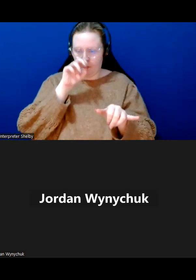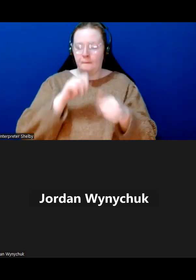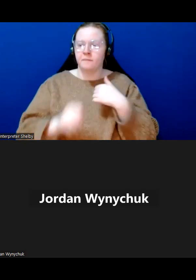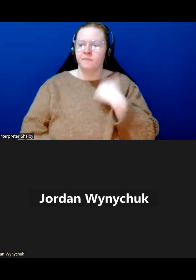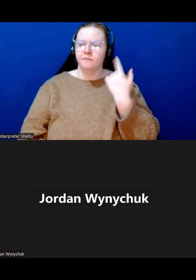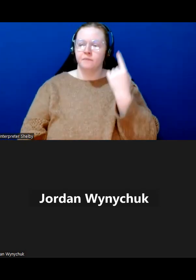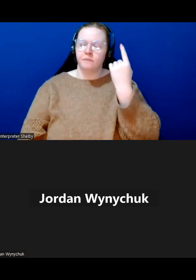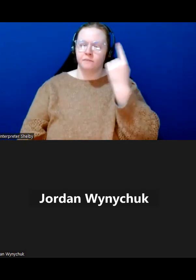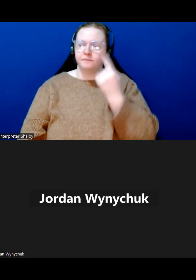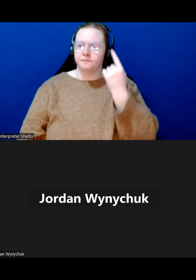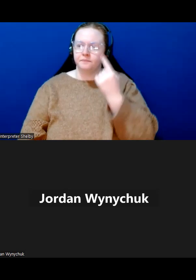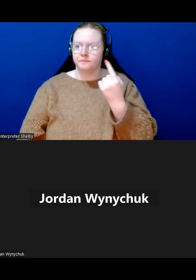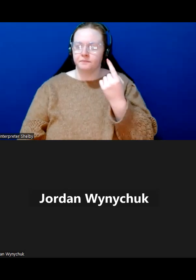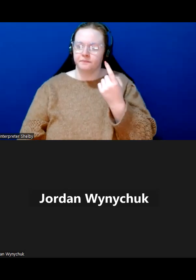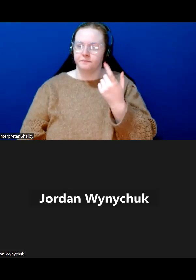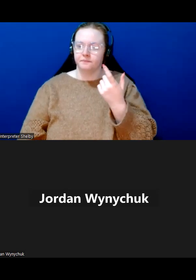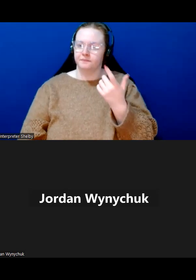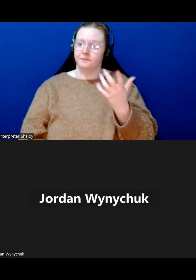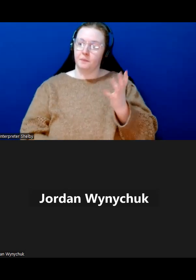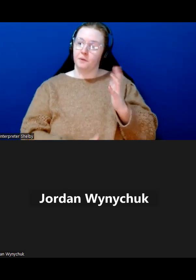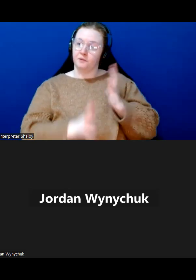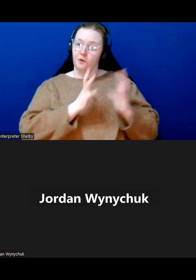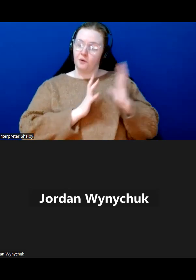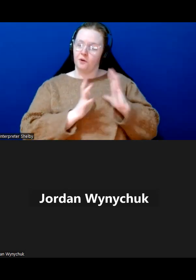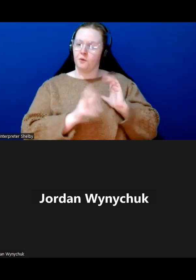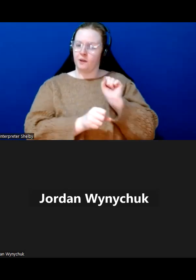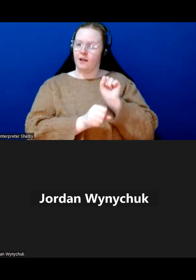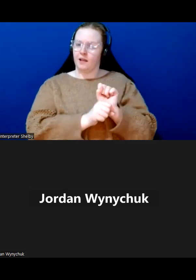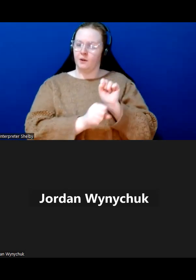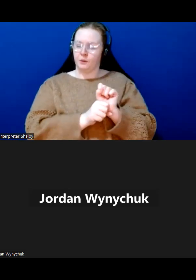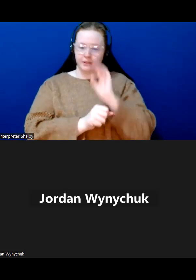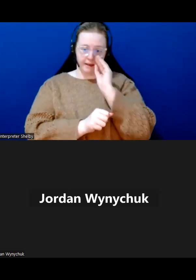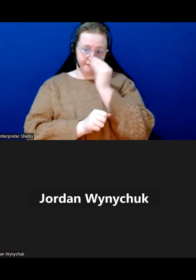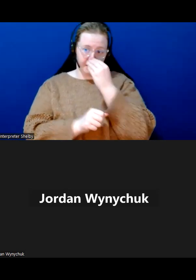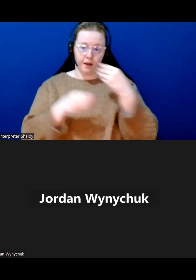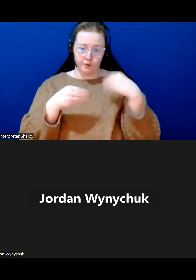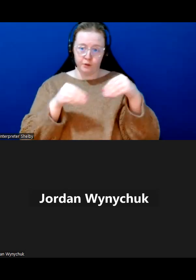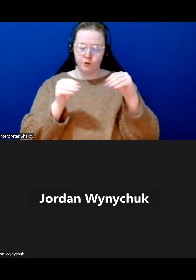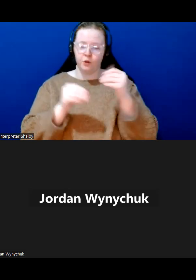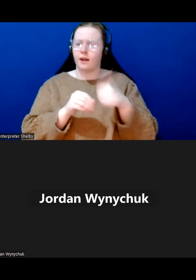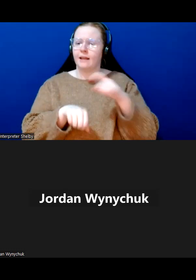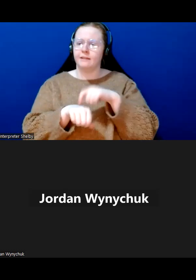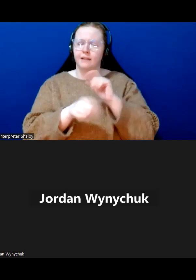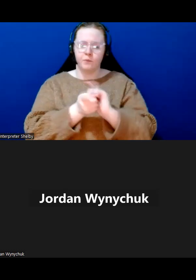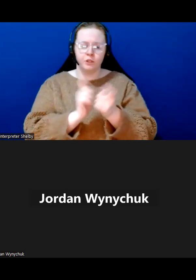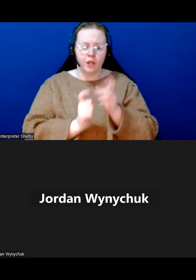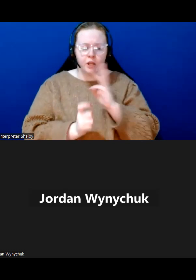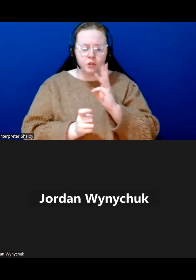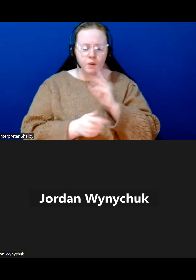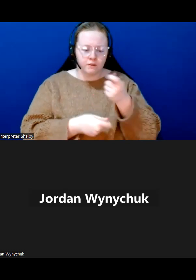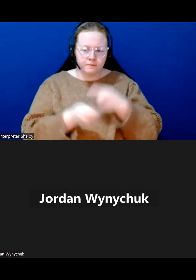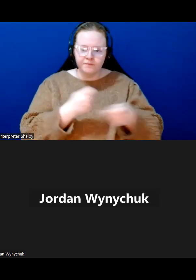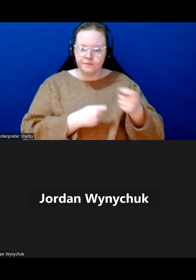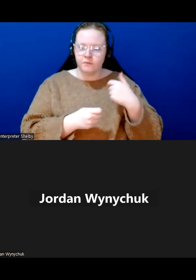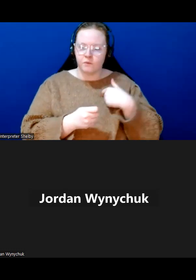about older days when I used to work in a flower store, when anytime we changed the water on our flowers, we would actually cut off